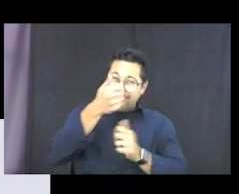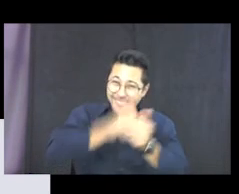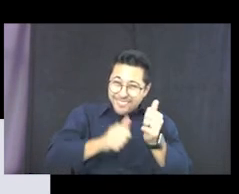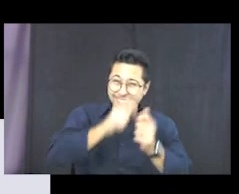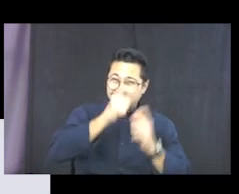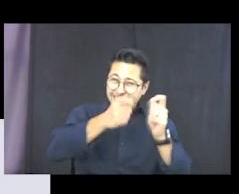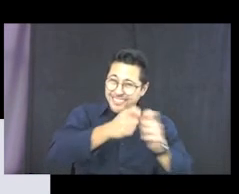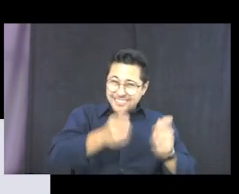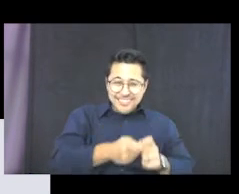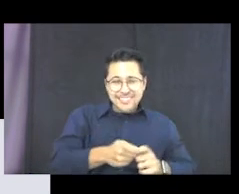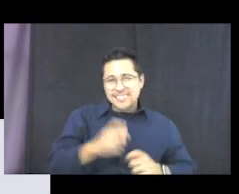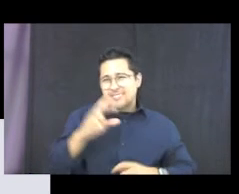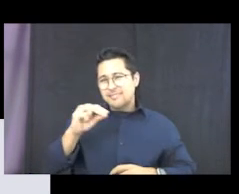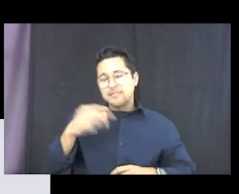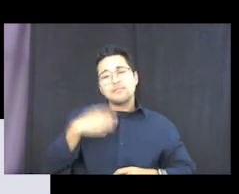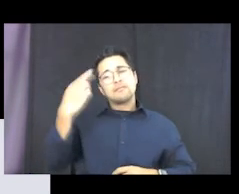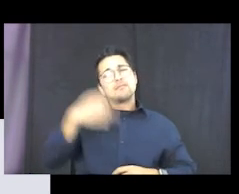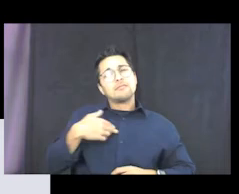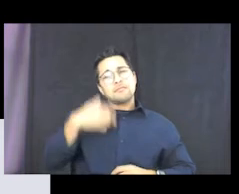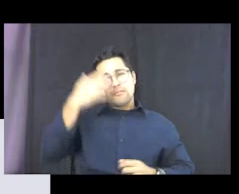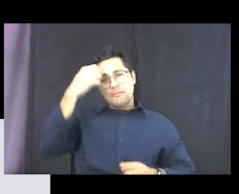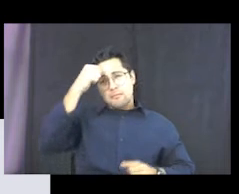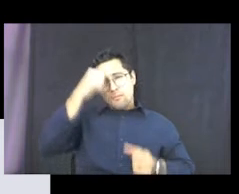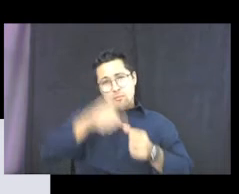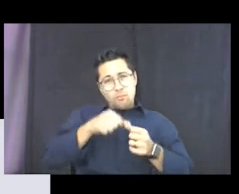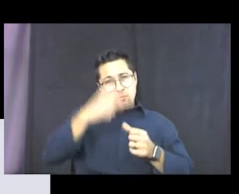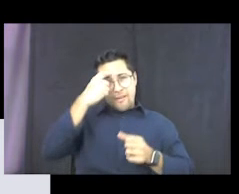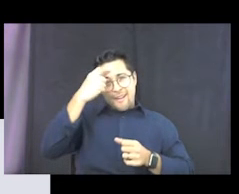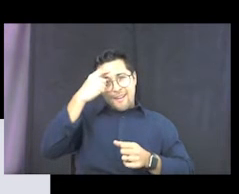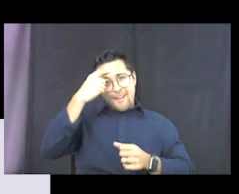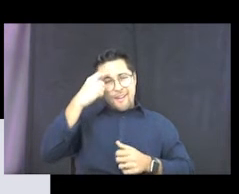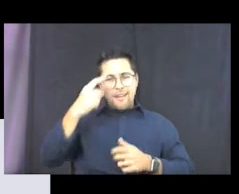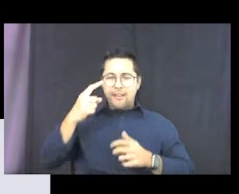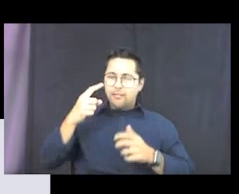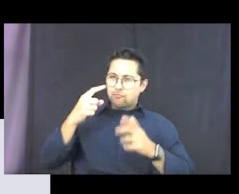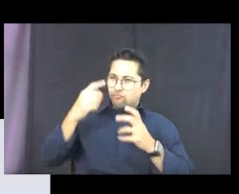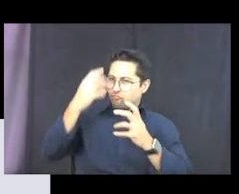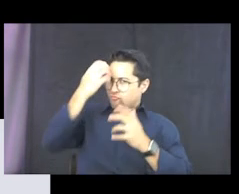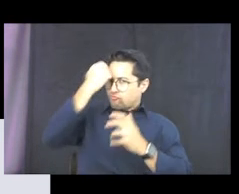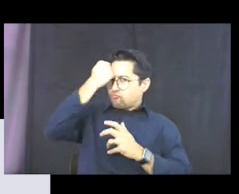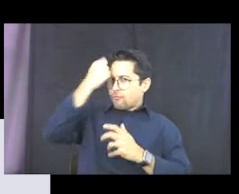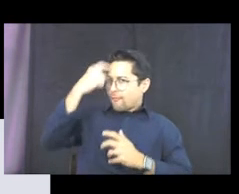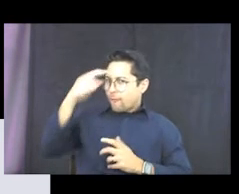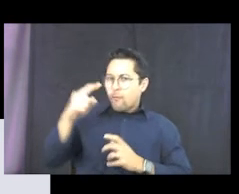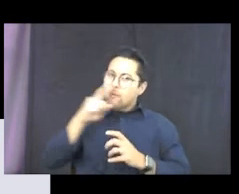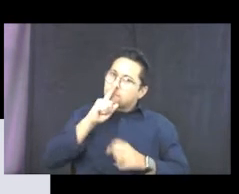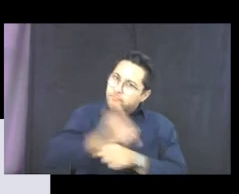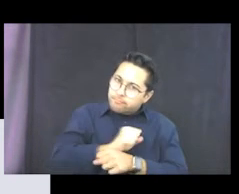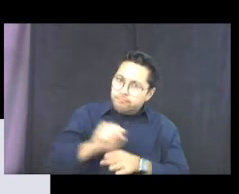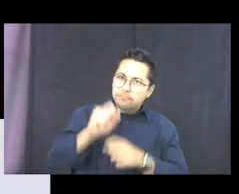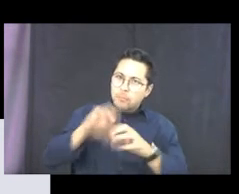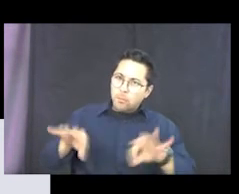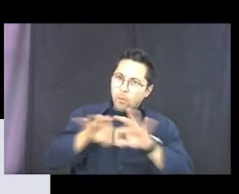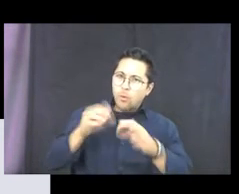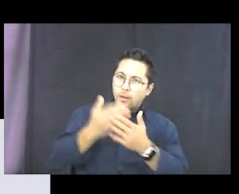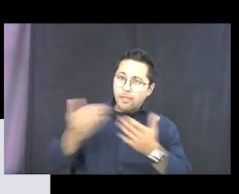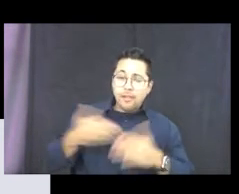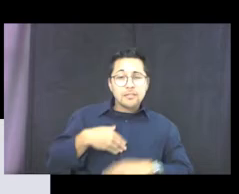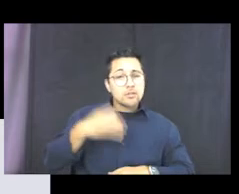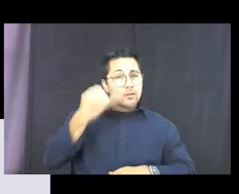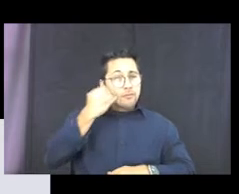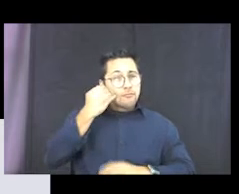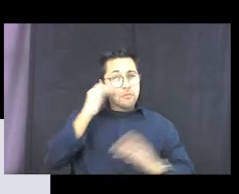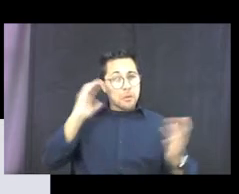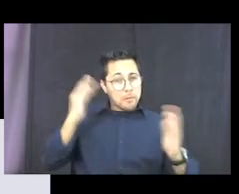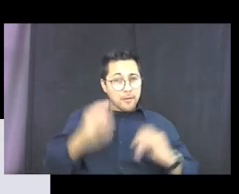our brain allows us to remember those details on really important things. So those are things that when we're comparing 2 items or